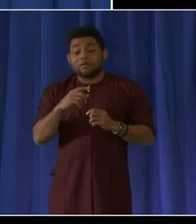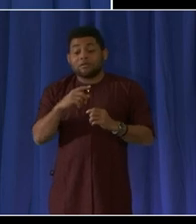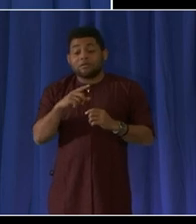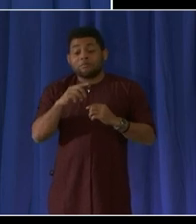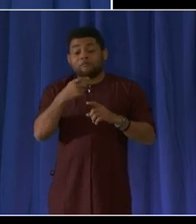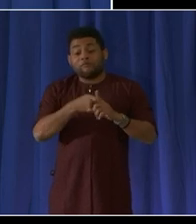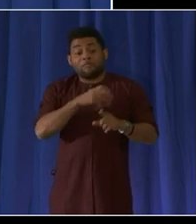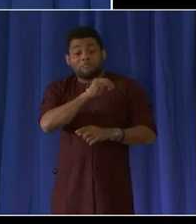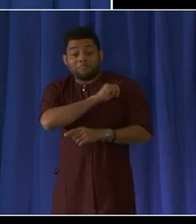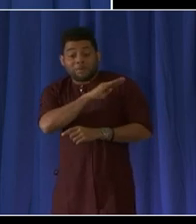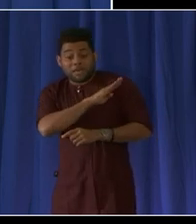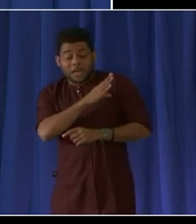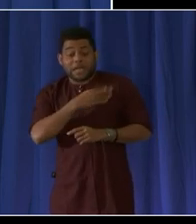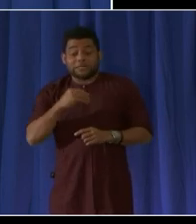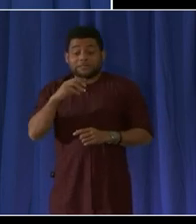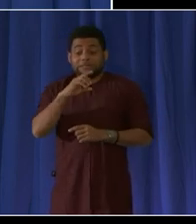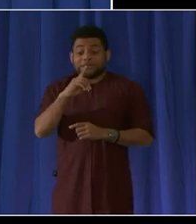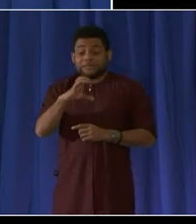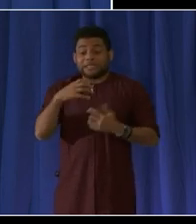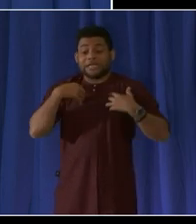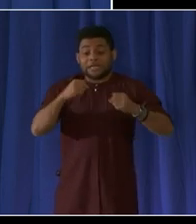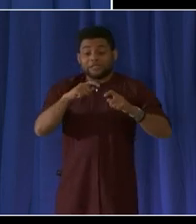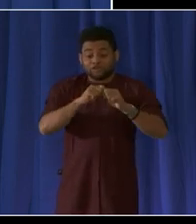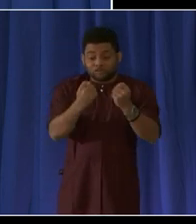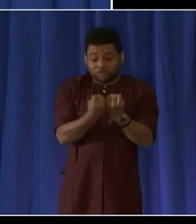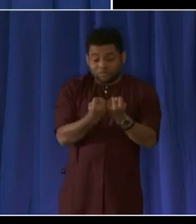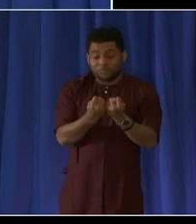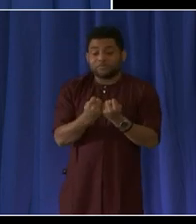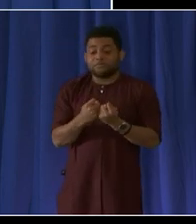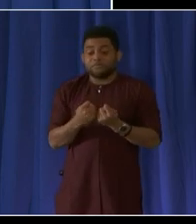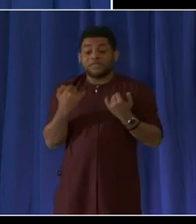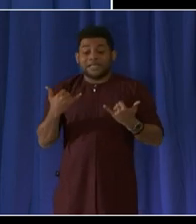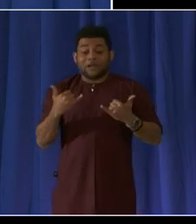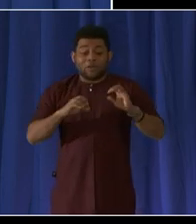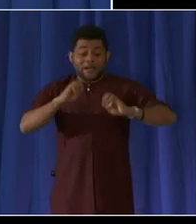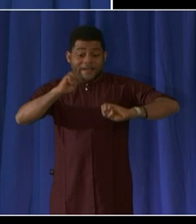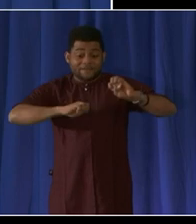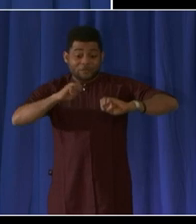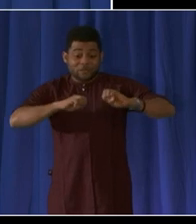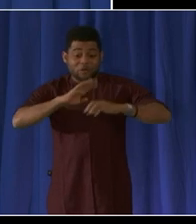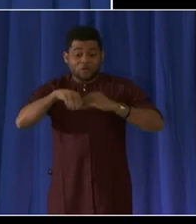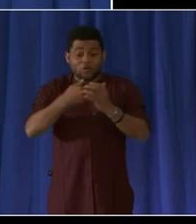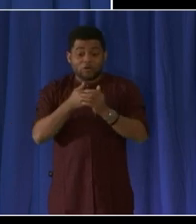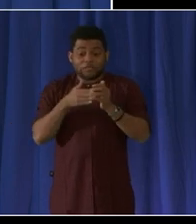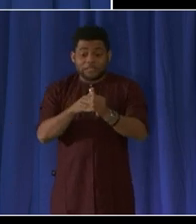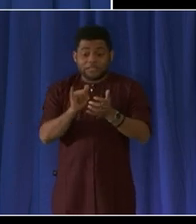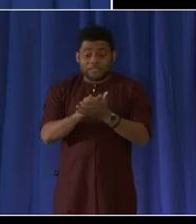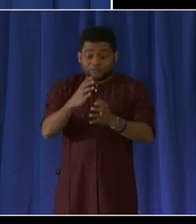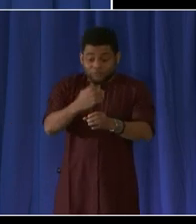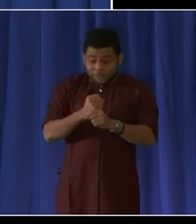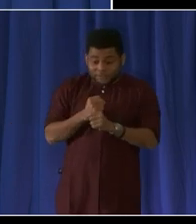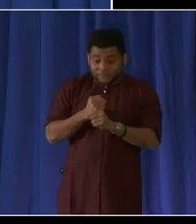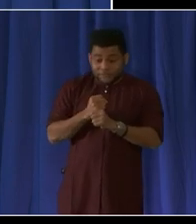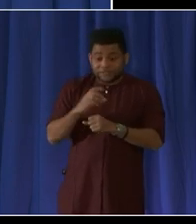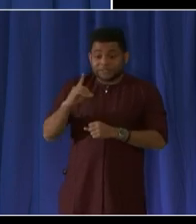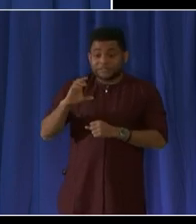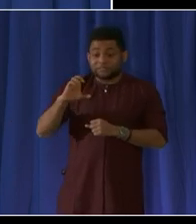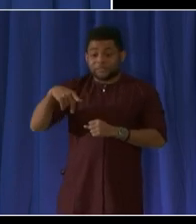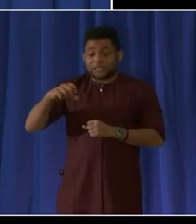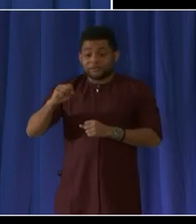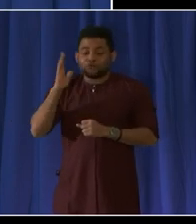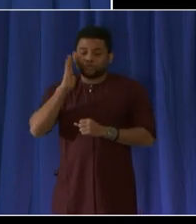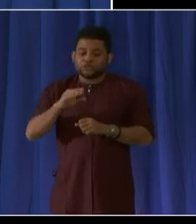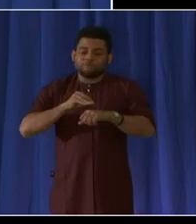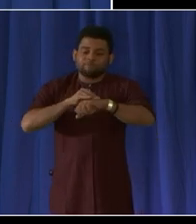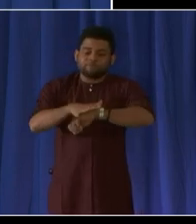and the DC Health team. We're currently evaluating the recent guidance received, and DCPS will be issuing new